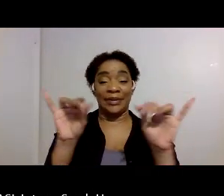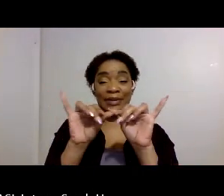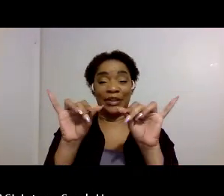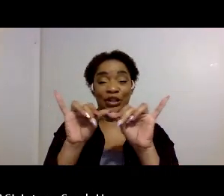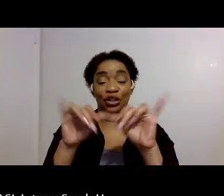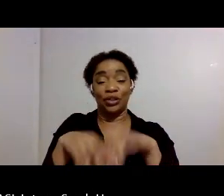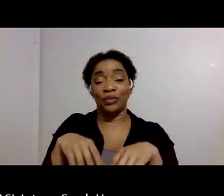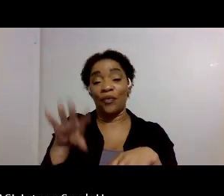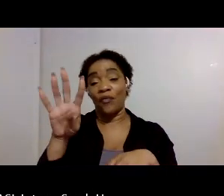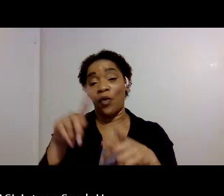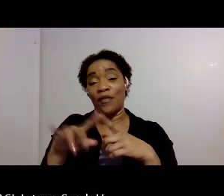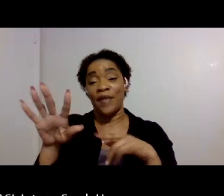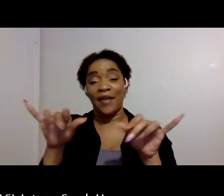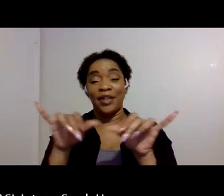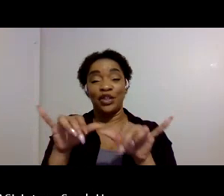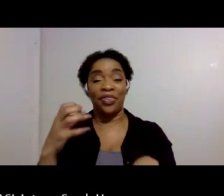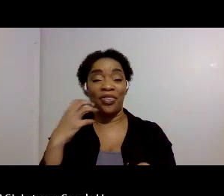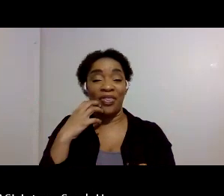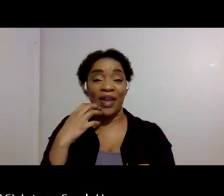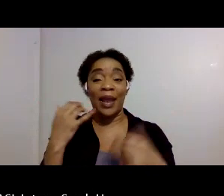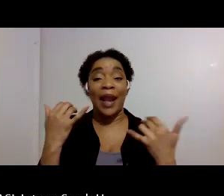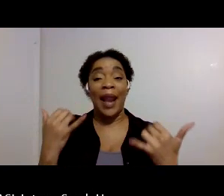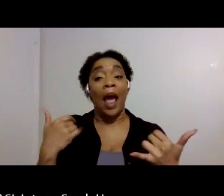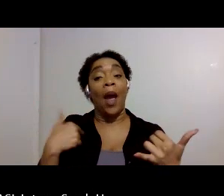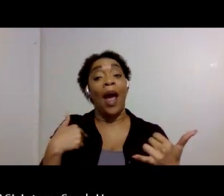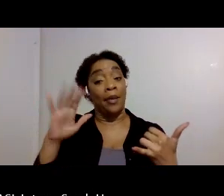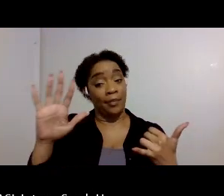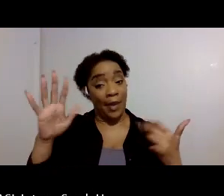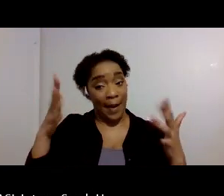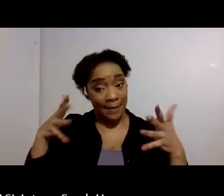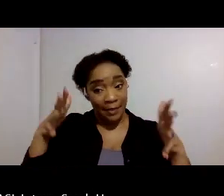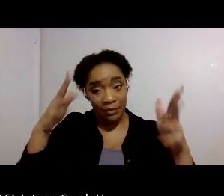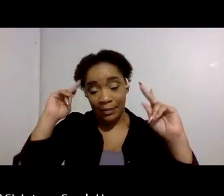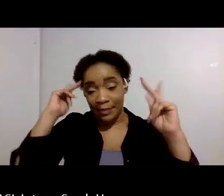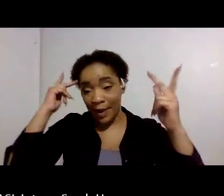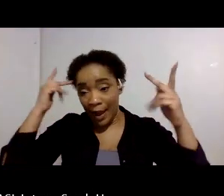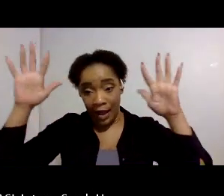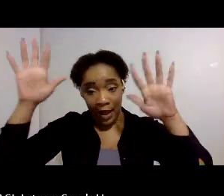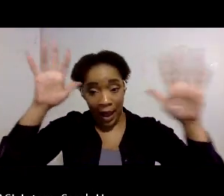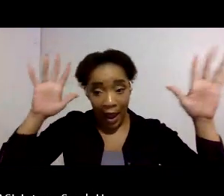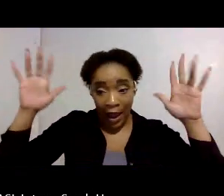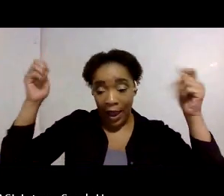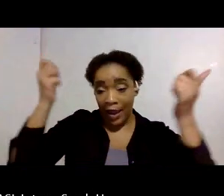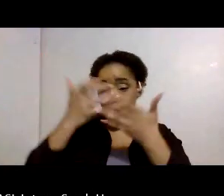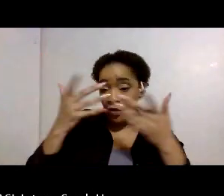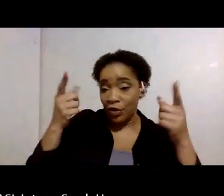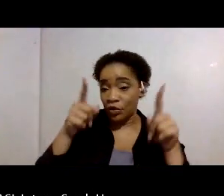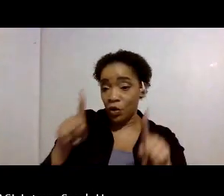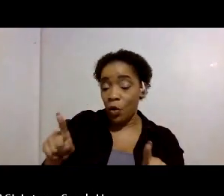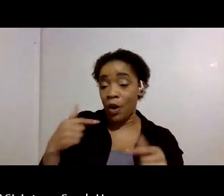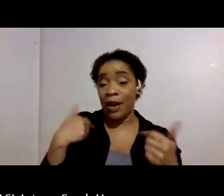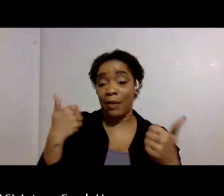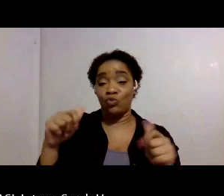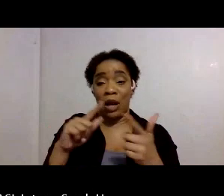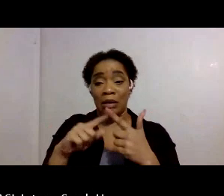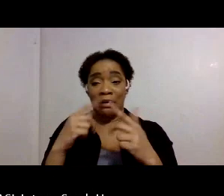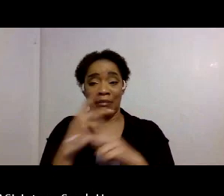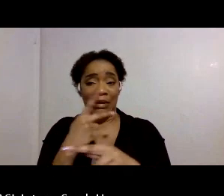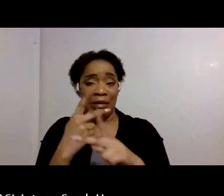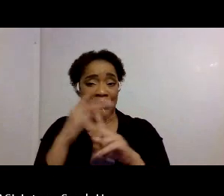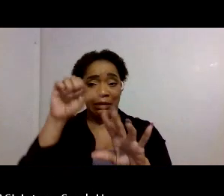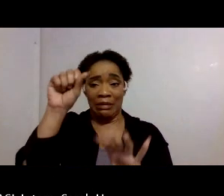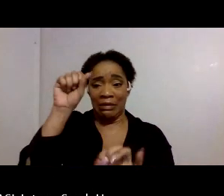now I'm trying to, in a panic sense, with like bells and whistles and everything going off, trying to traverse this ladder and get down